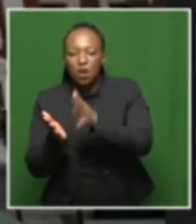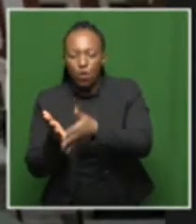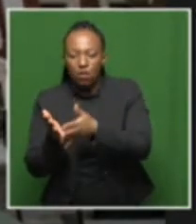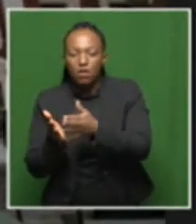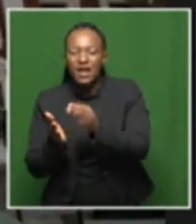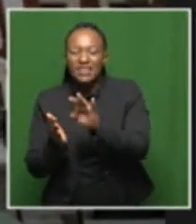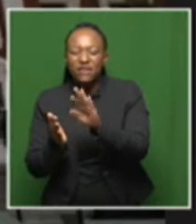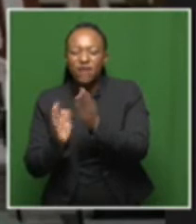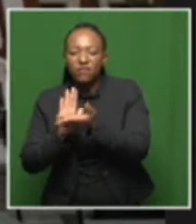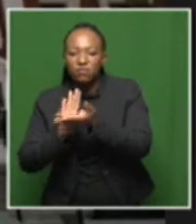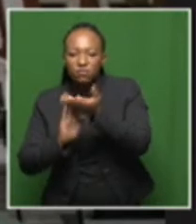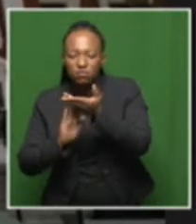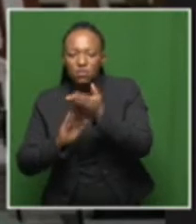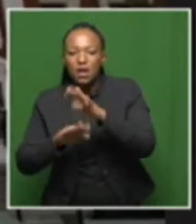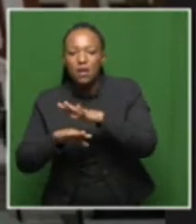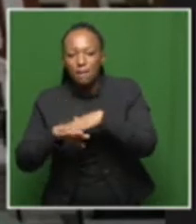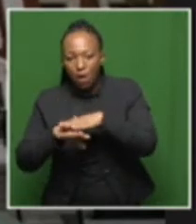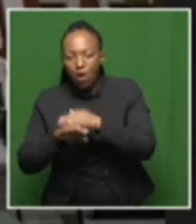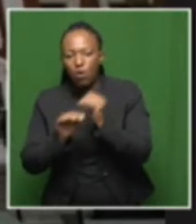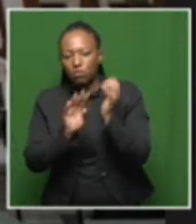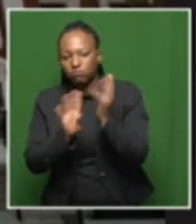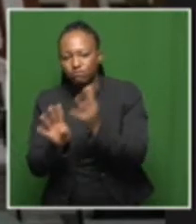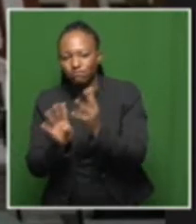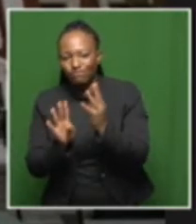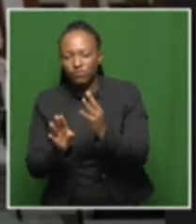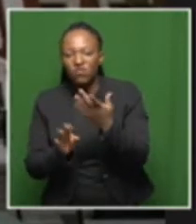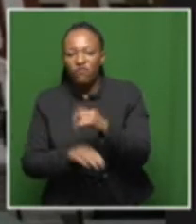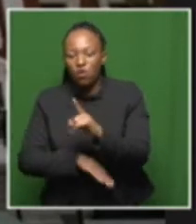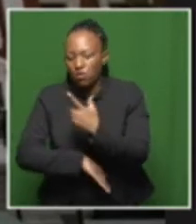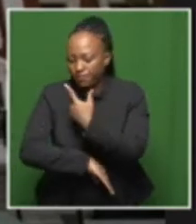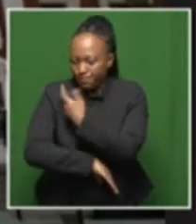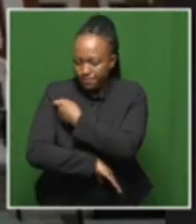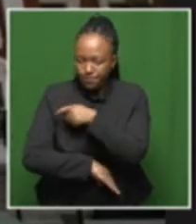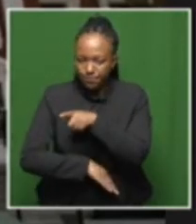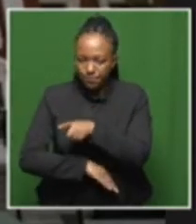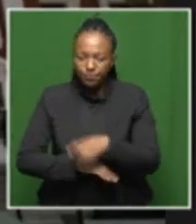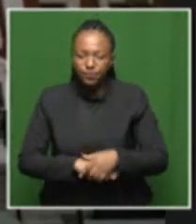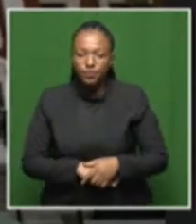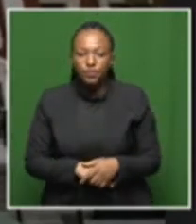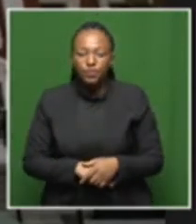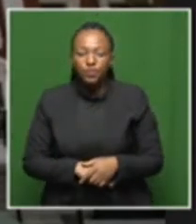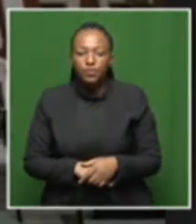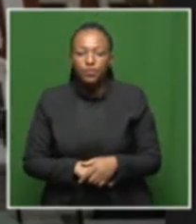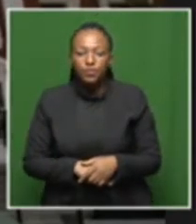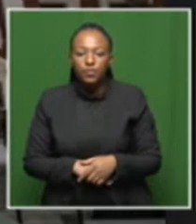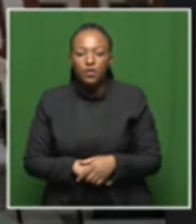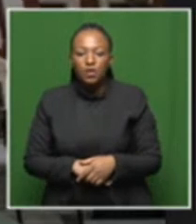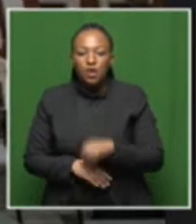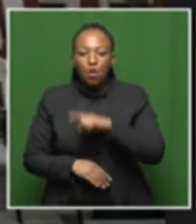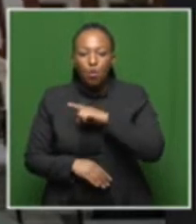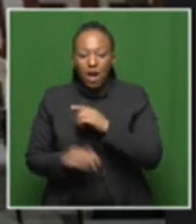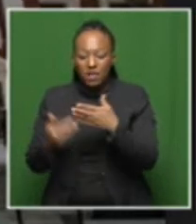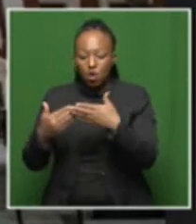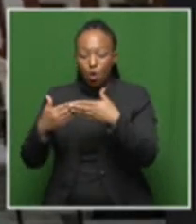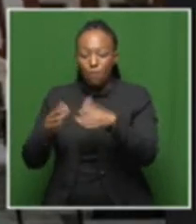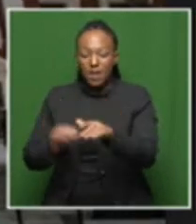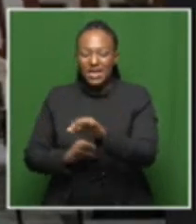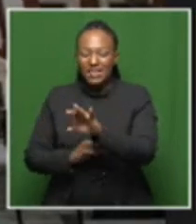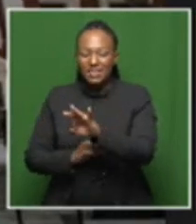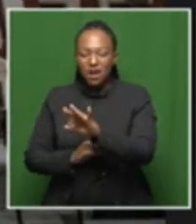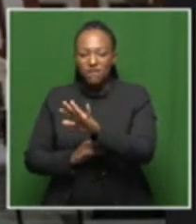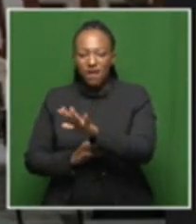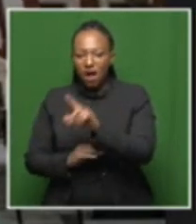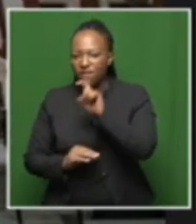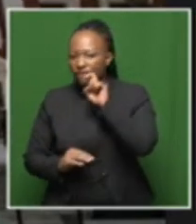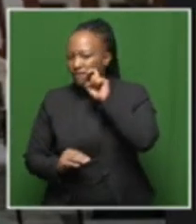more numbers to come forward to vaccinate. We believe that this opening of the 35 plus will provide a lot